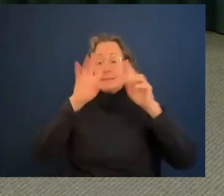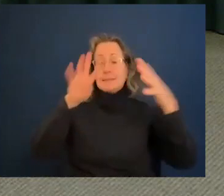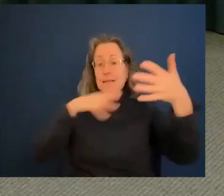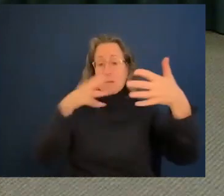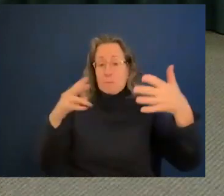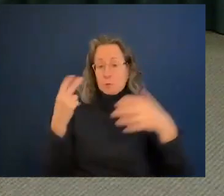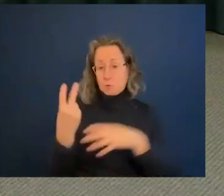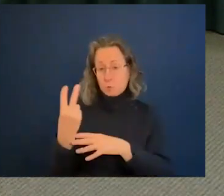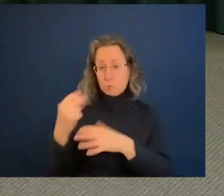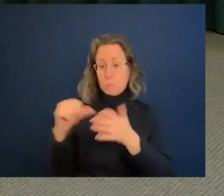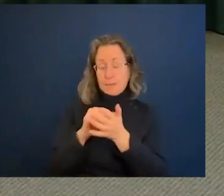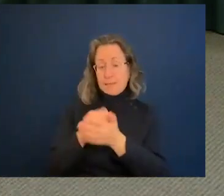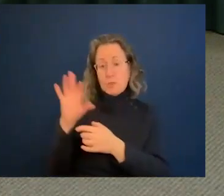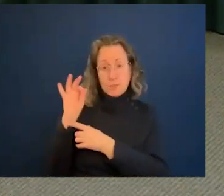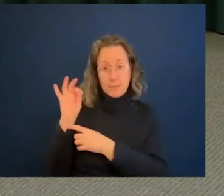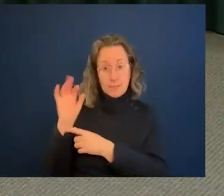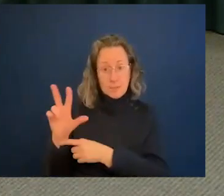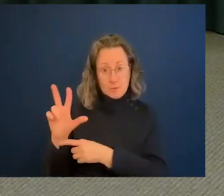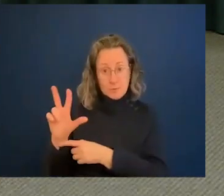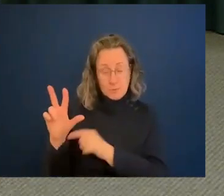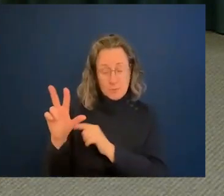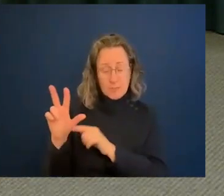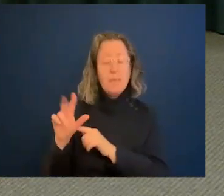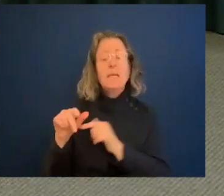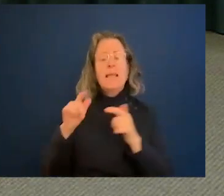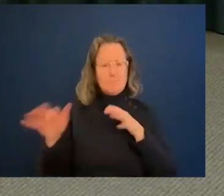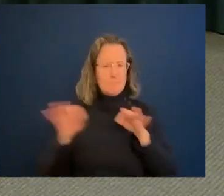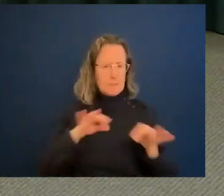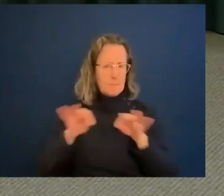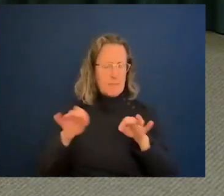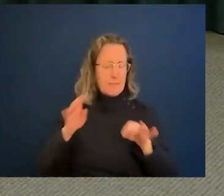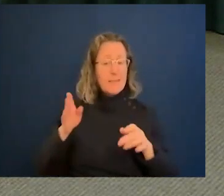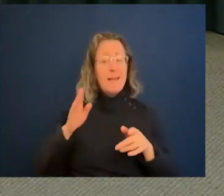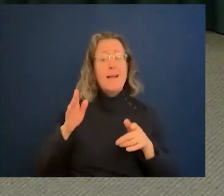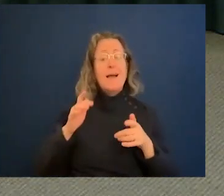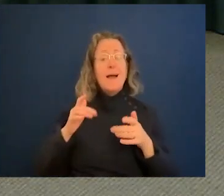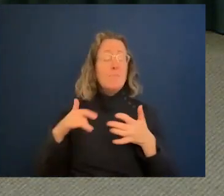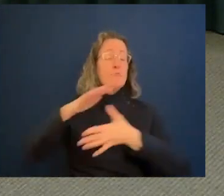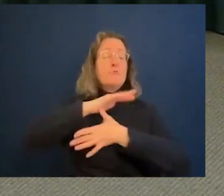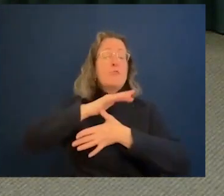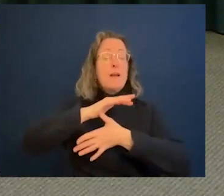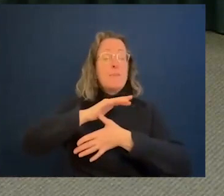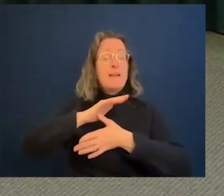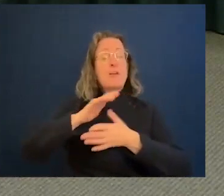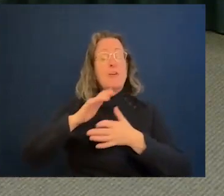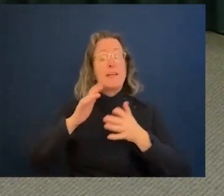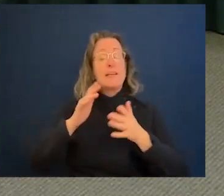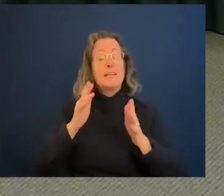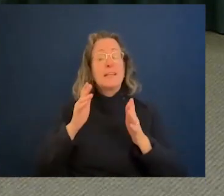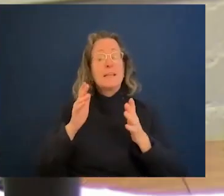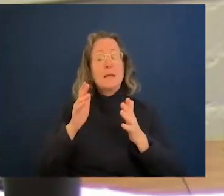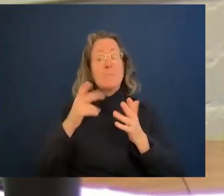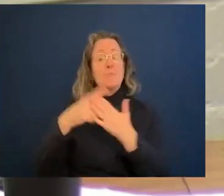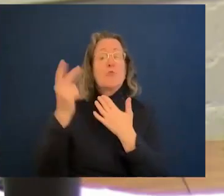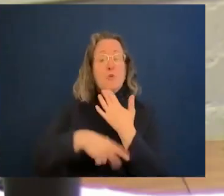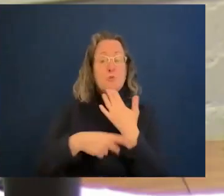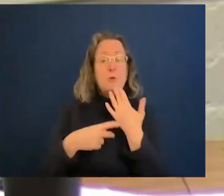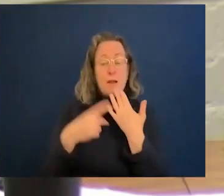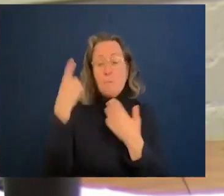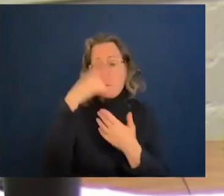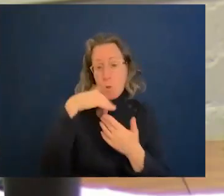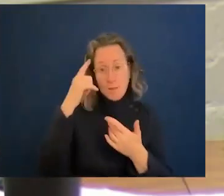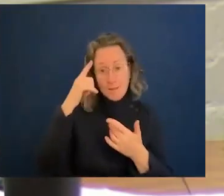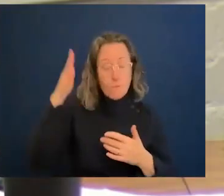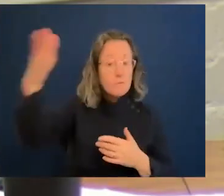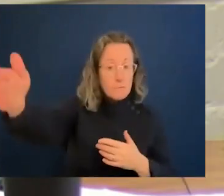packet explains that the primary long-range EMS Solutions and it's it I gave them a name we gave them a name for each